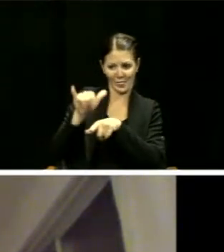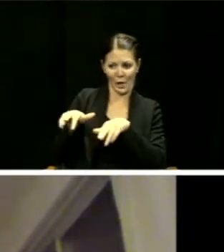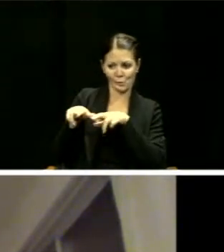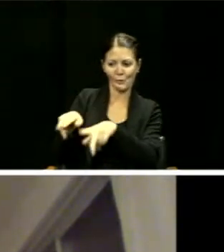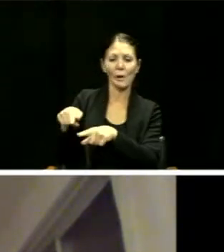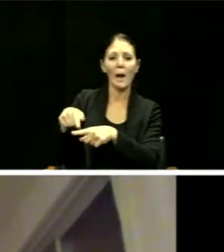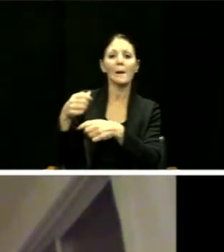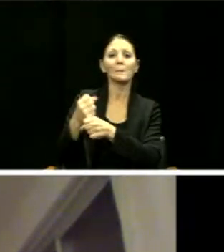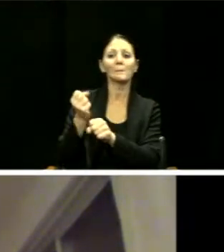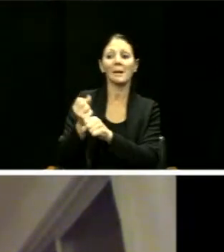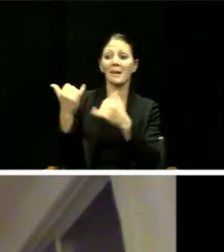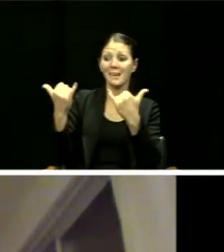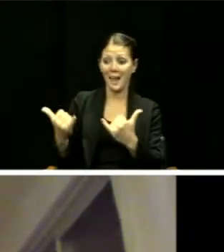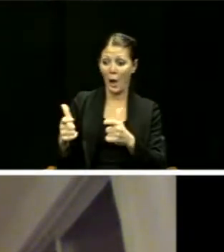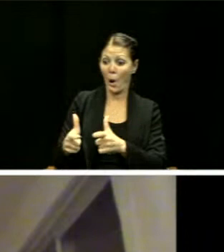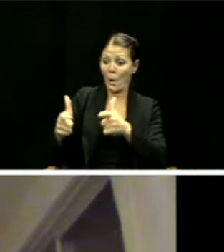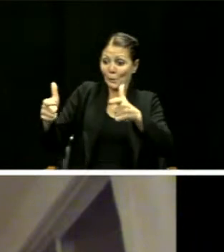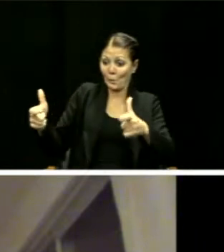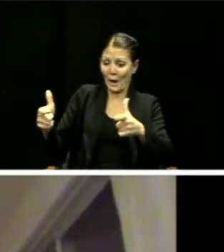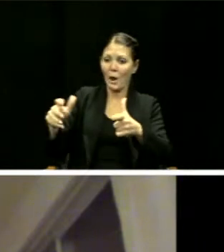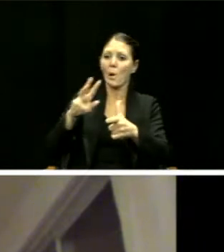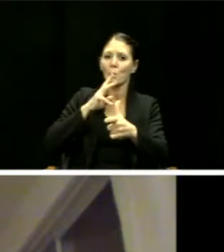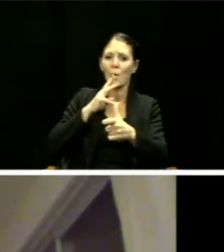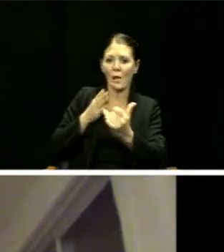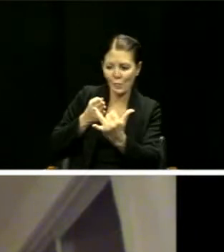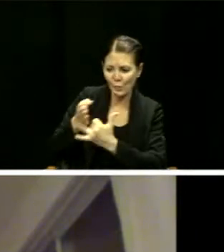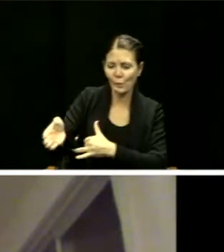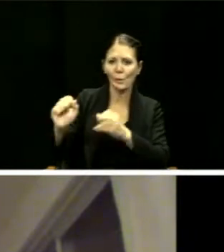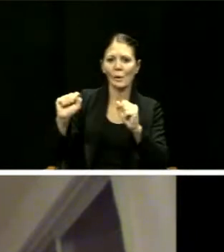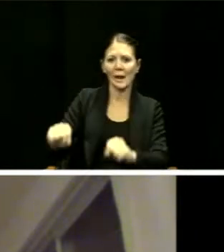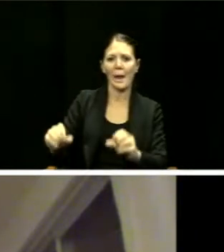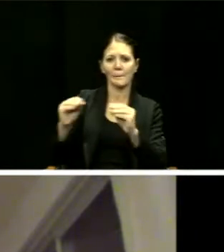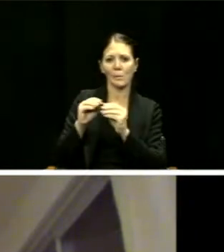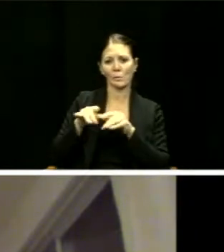this flow to be able to go to it and convey it downstream.